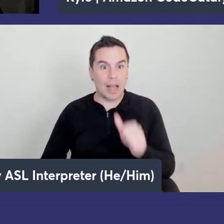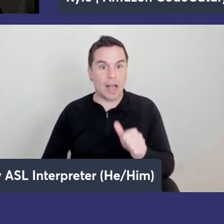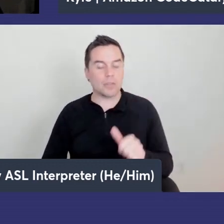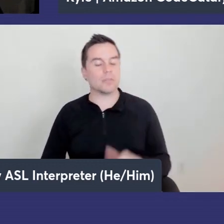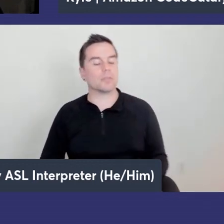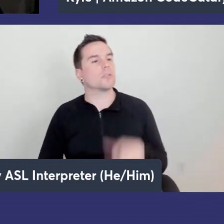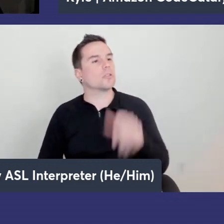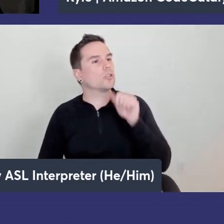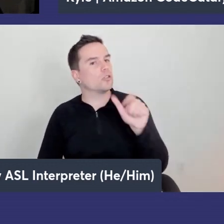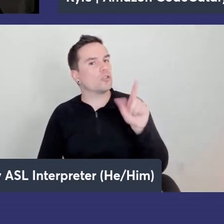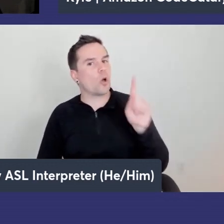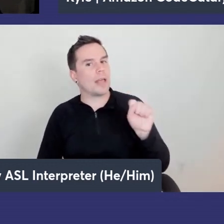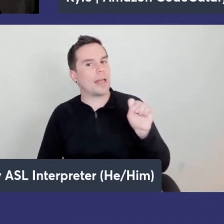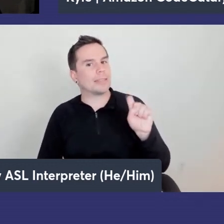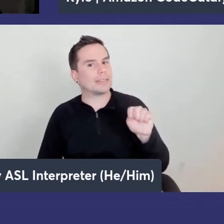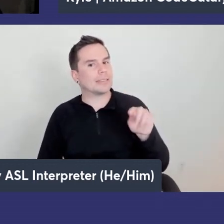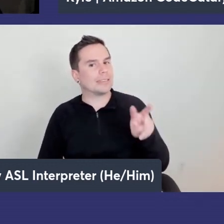C#.